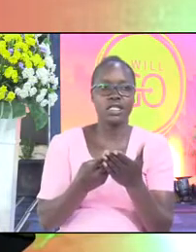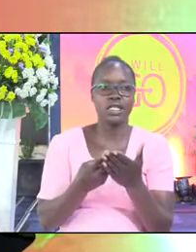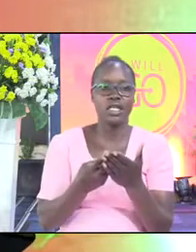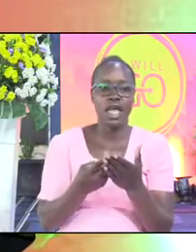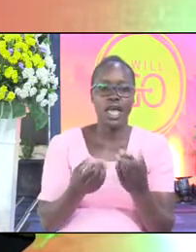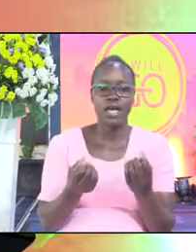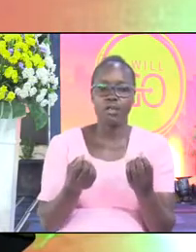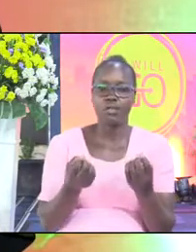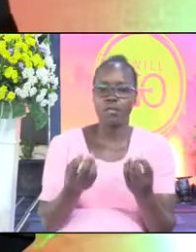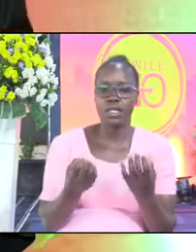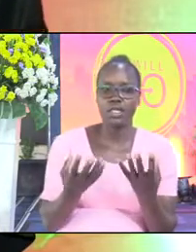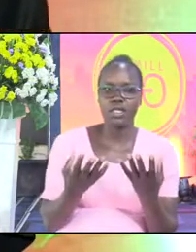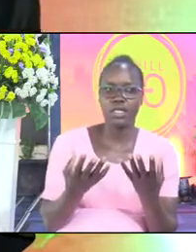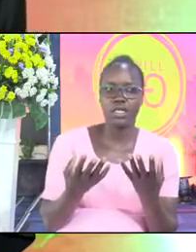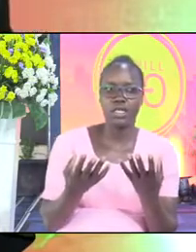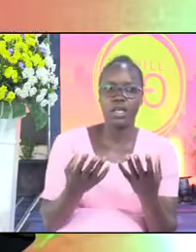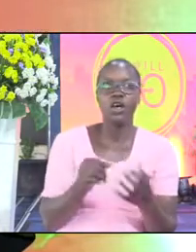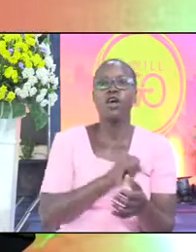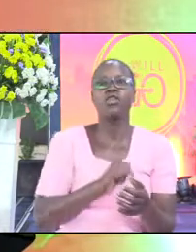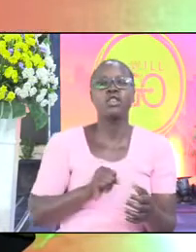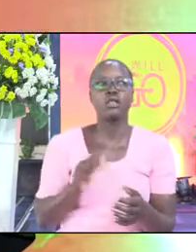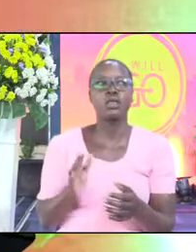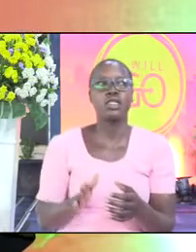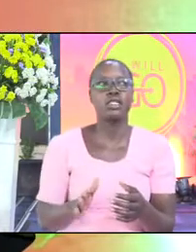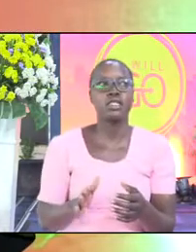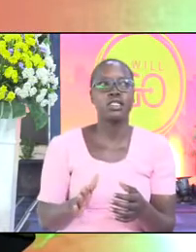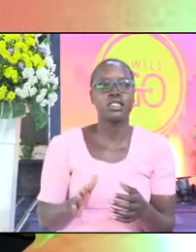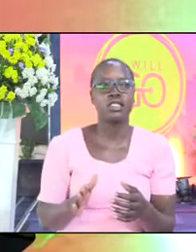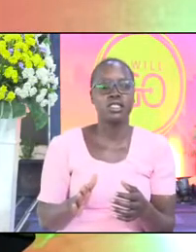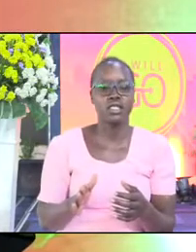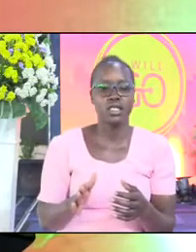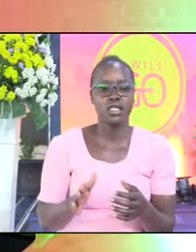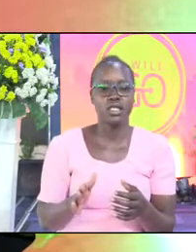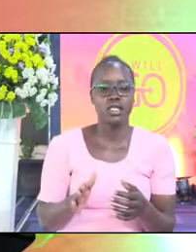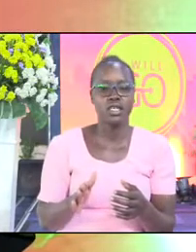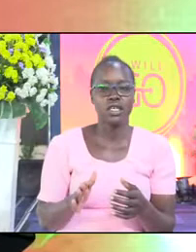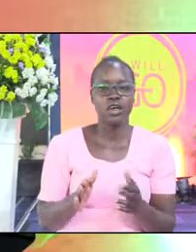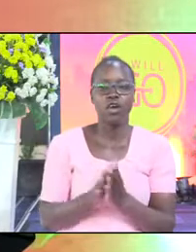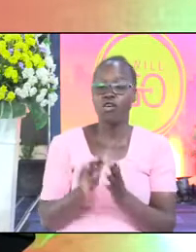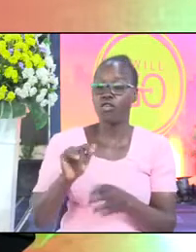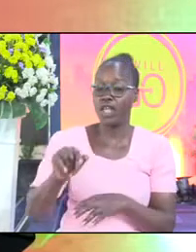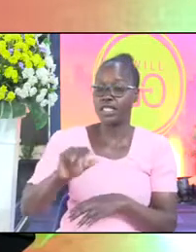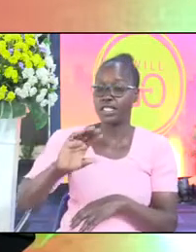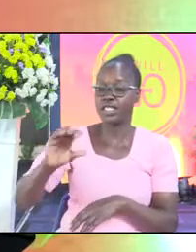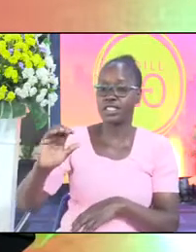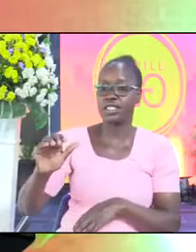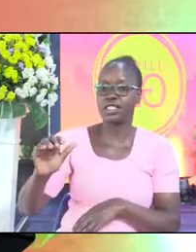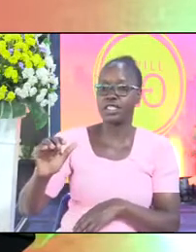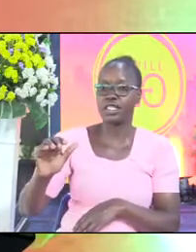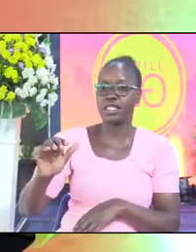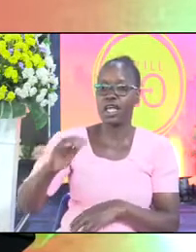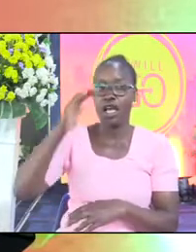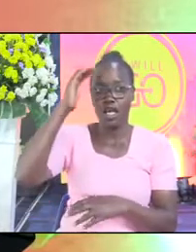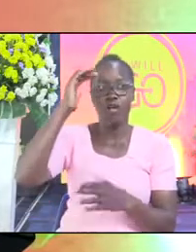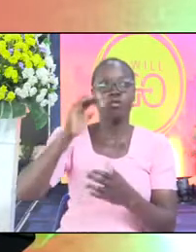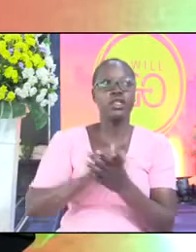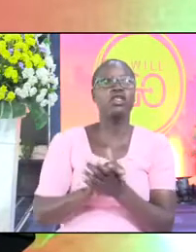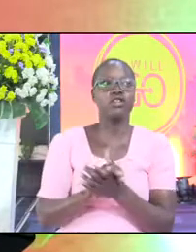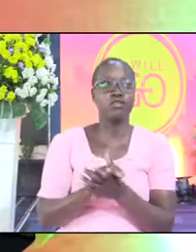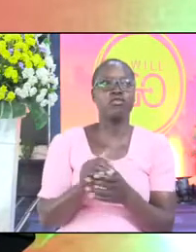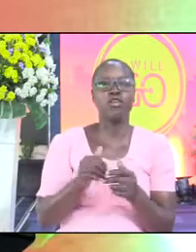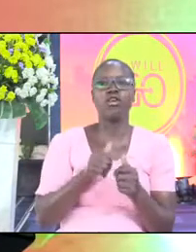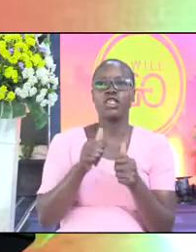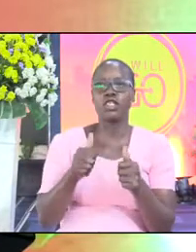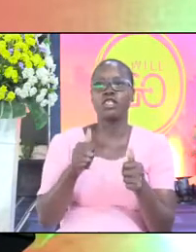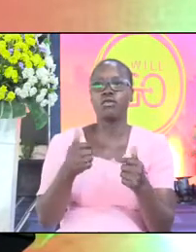And many of the Samaritans of that city believed on him for